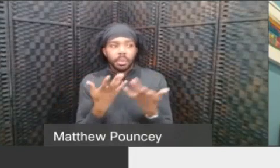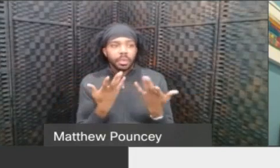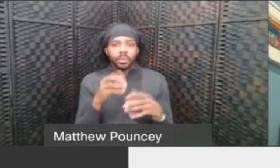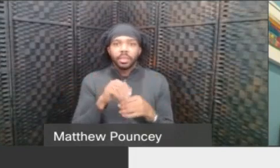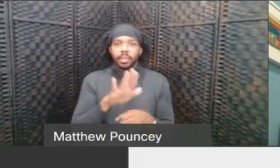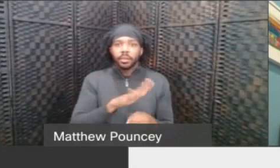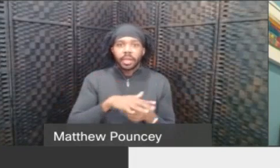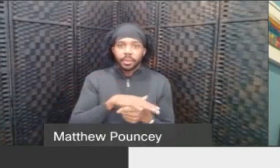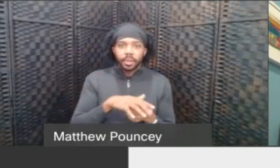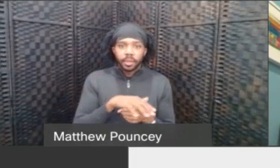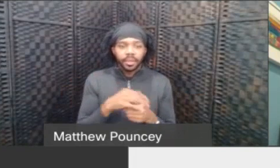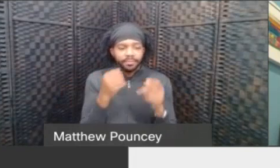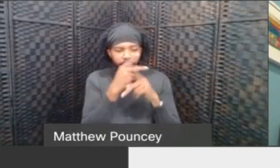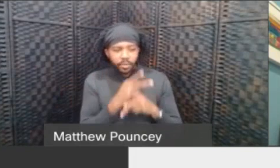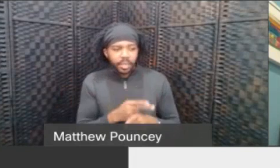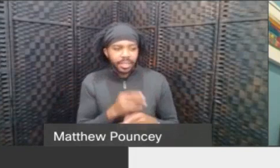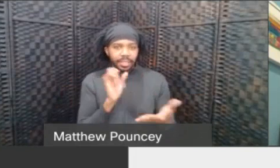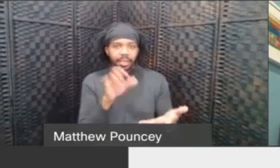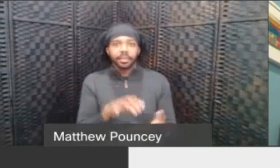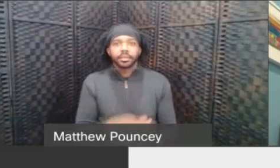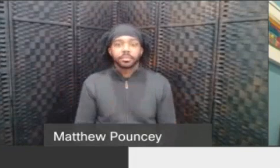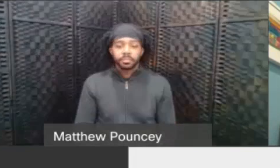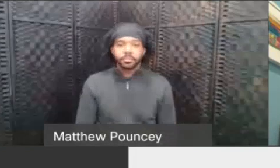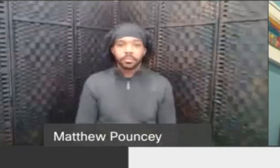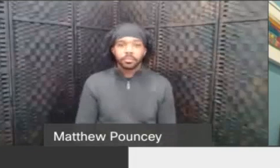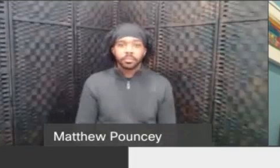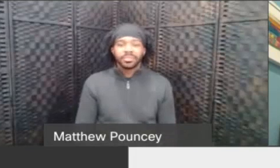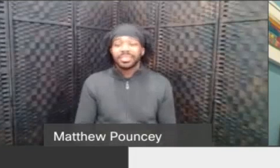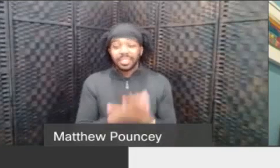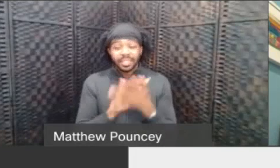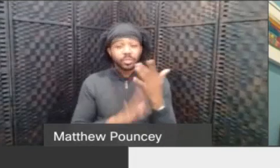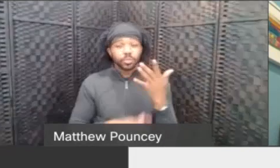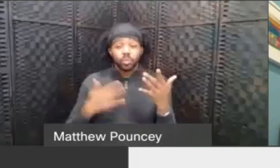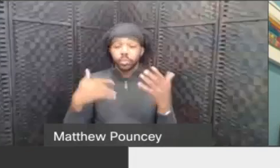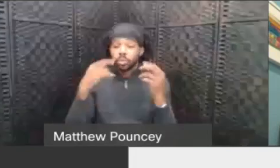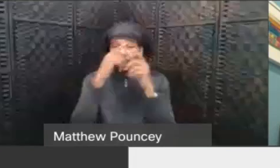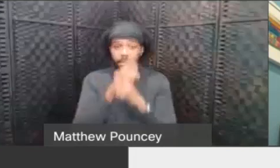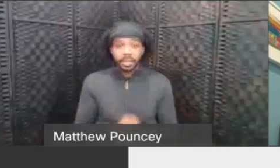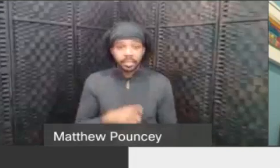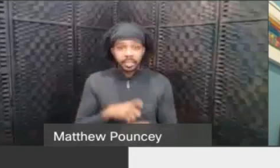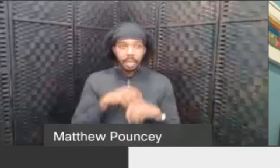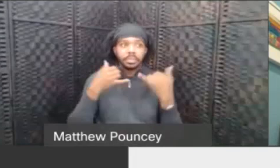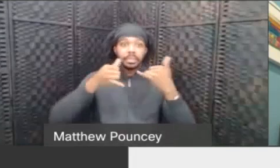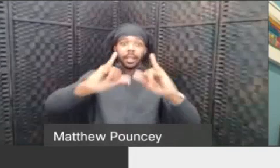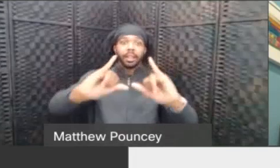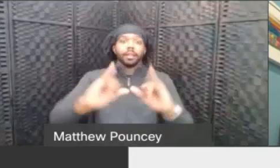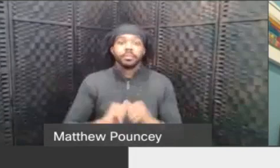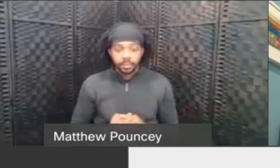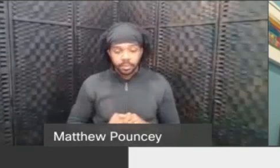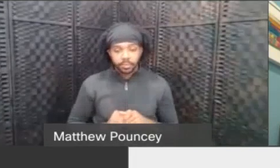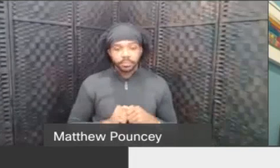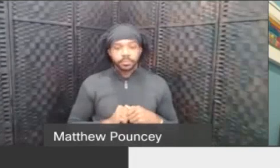neighborhood, figuring those things out. These are complicated times still.